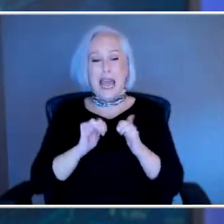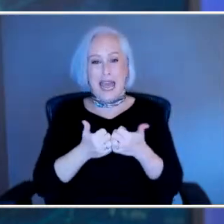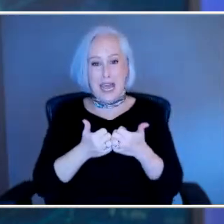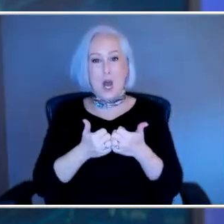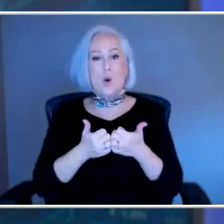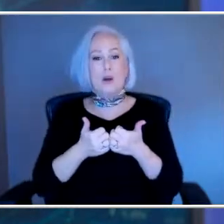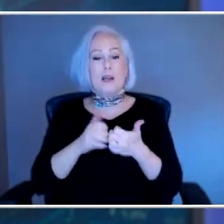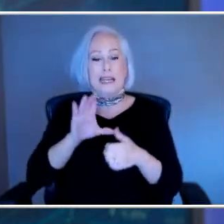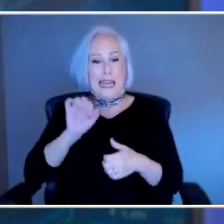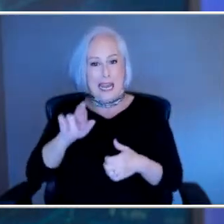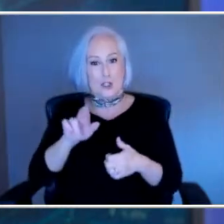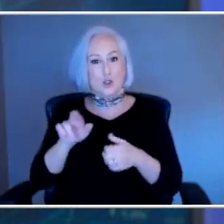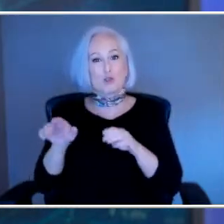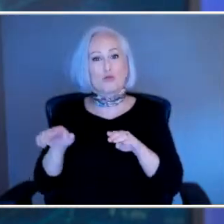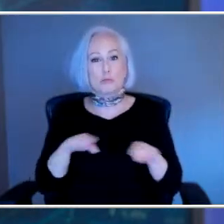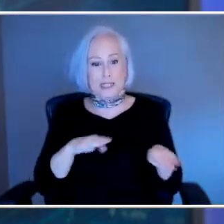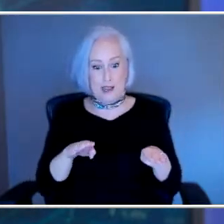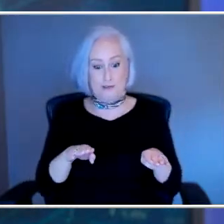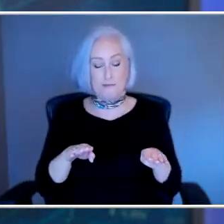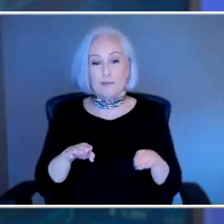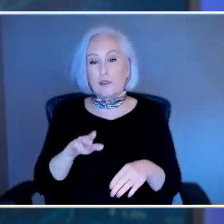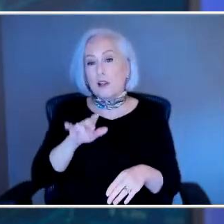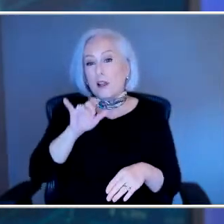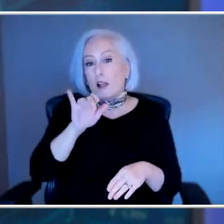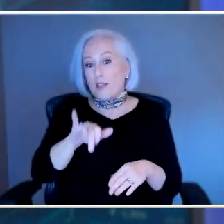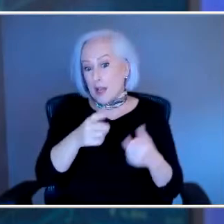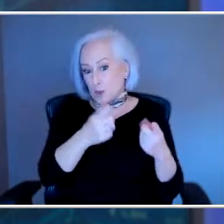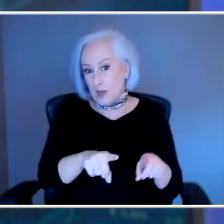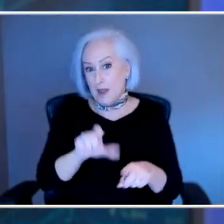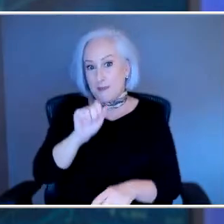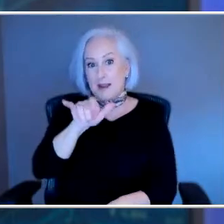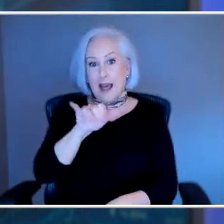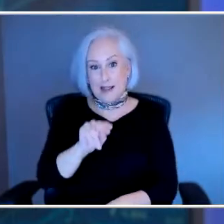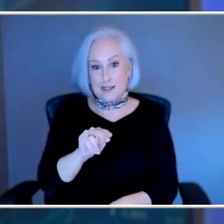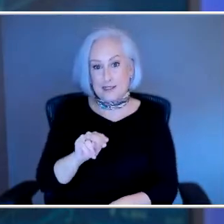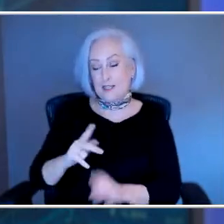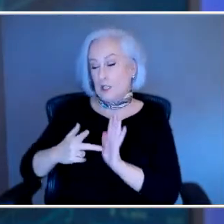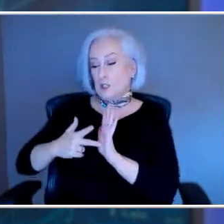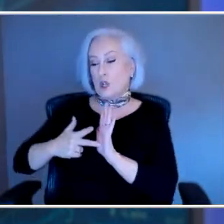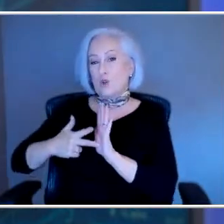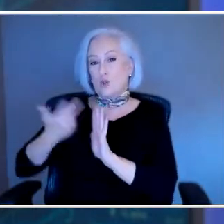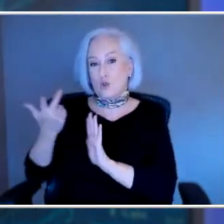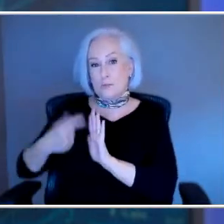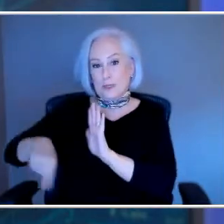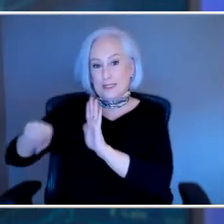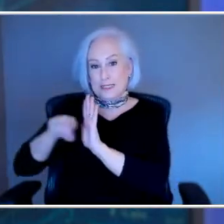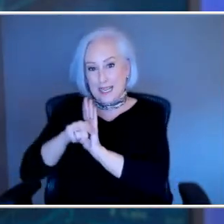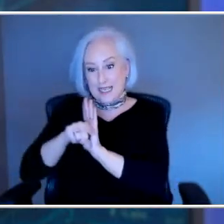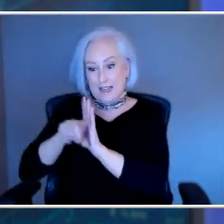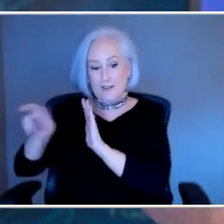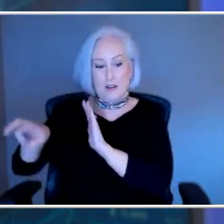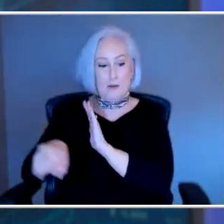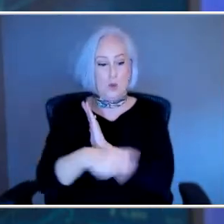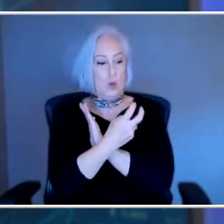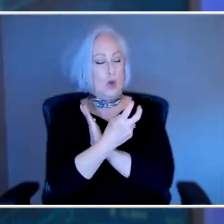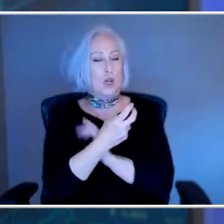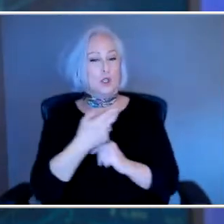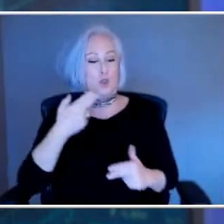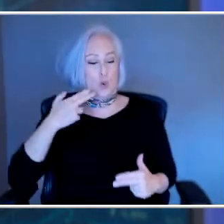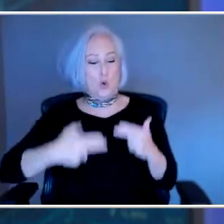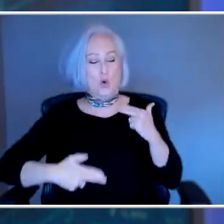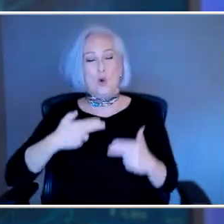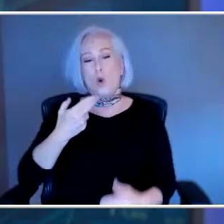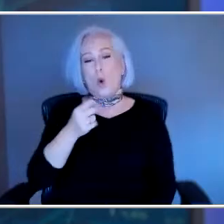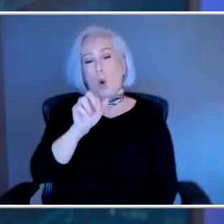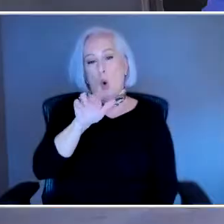Allison, is that we went from a triple negative cancer to a hormone positive cancer. Dramatic change in how together Dr. O'Day and I